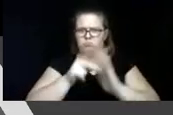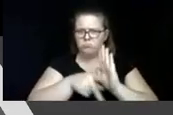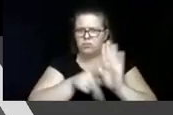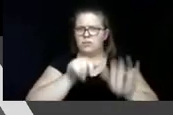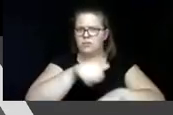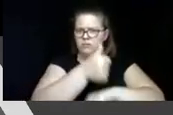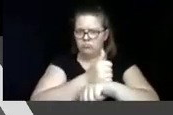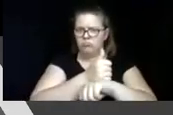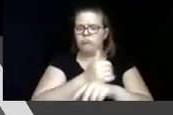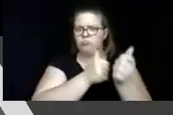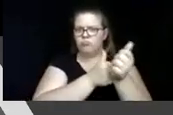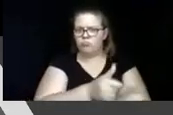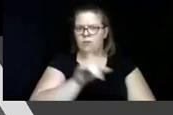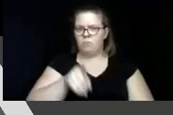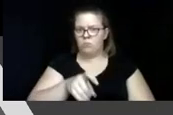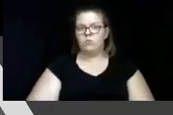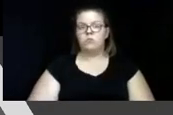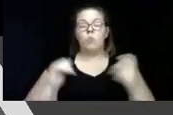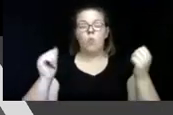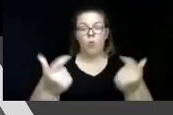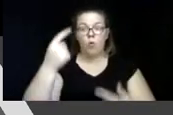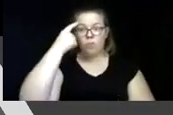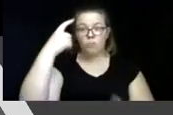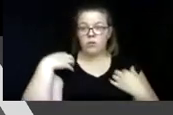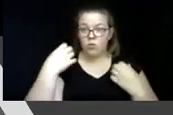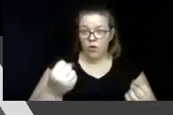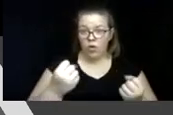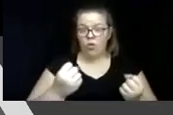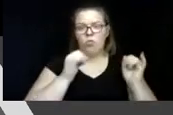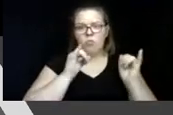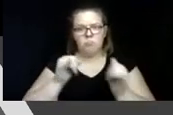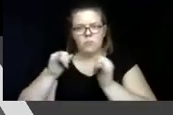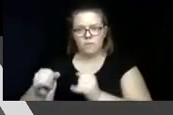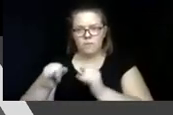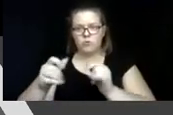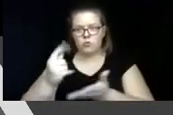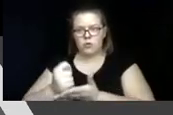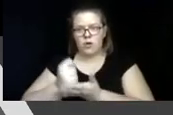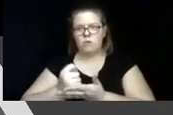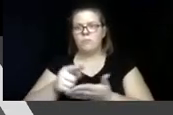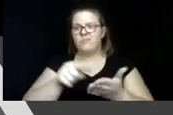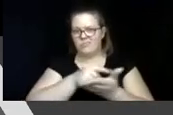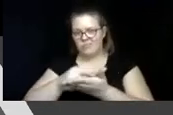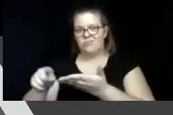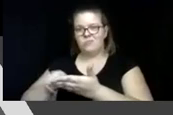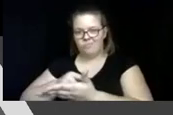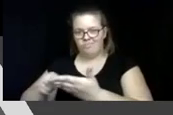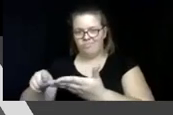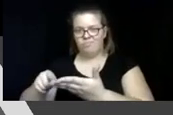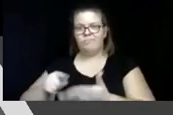All of the mental health groups and individual therapies were canceled. They were all, again, very quickly changed